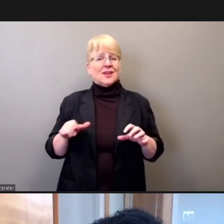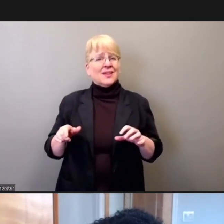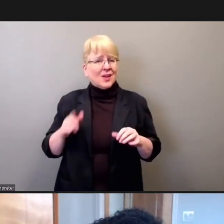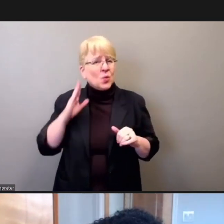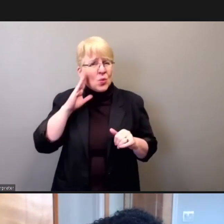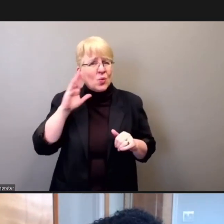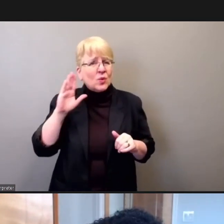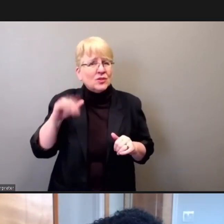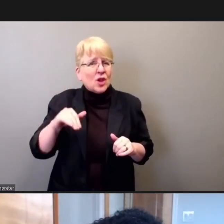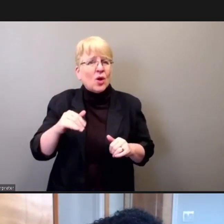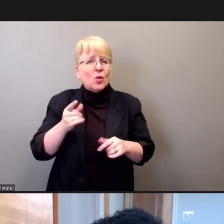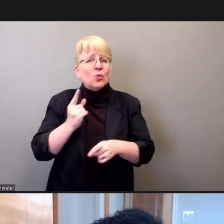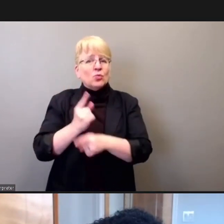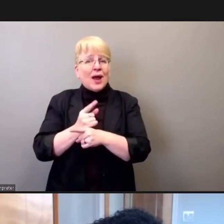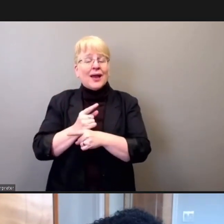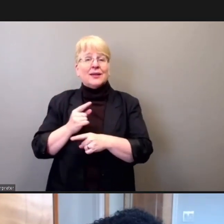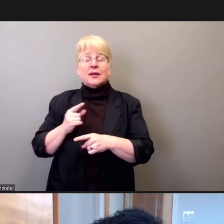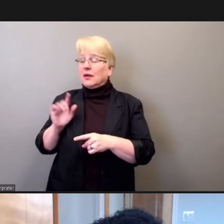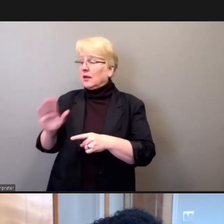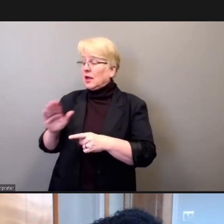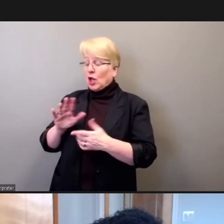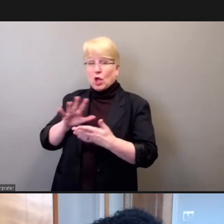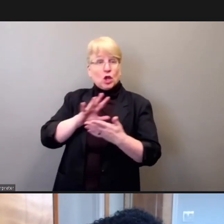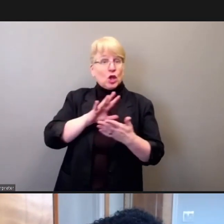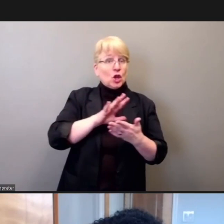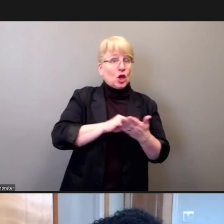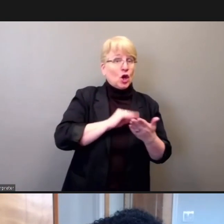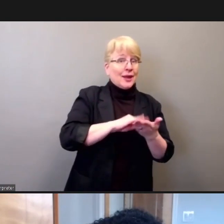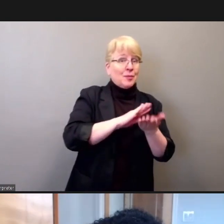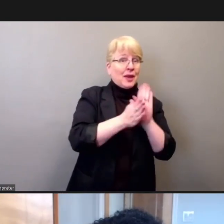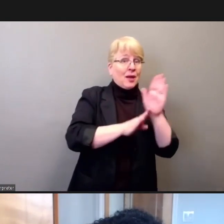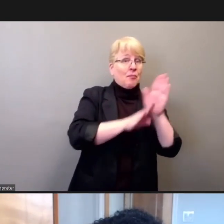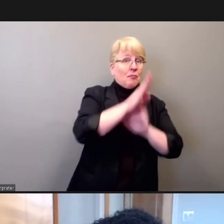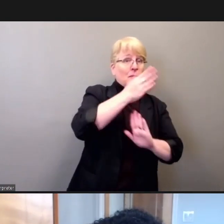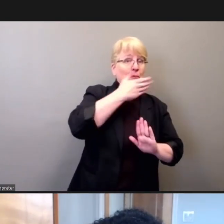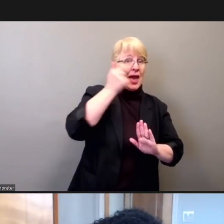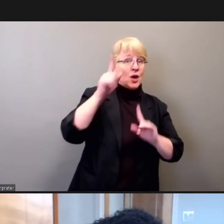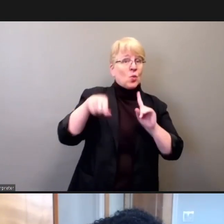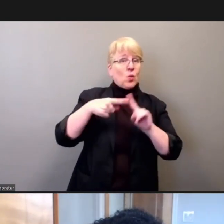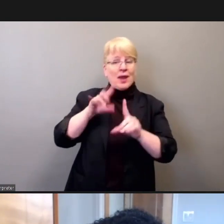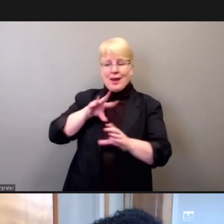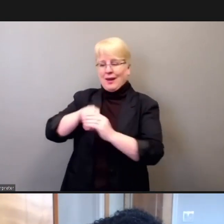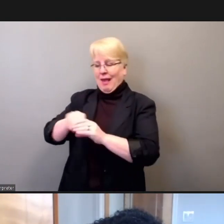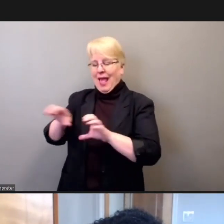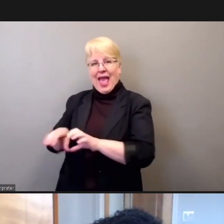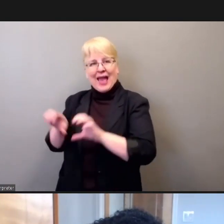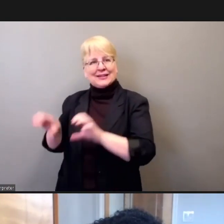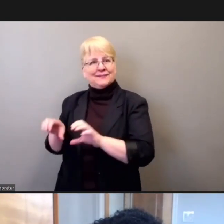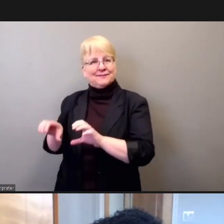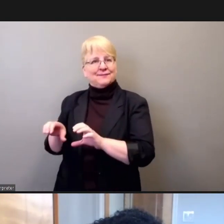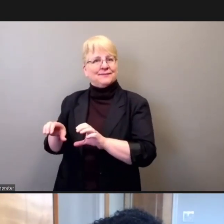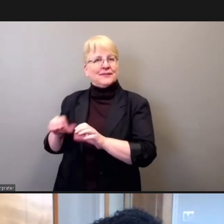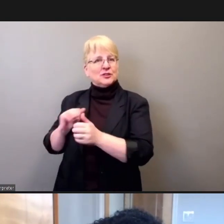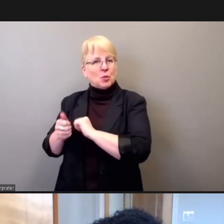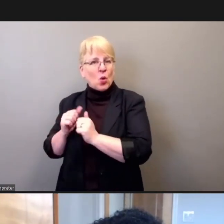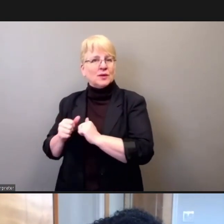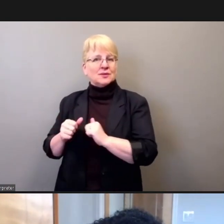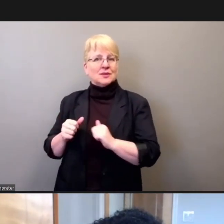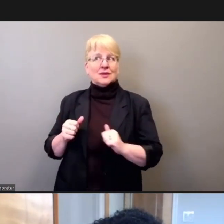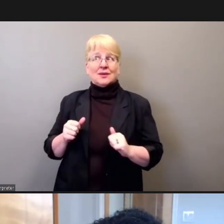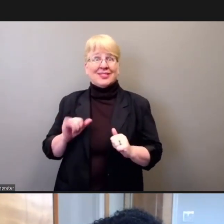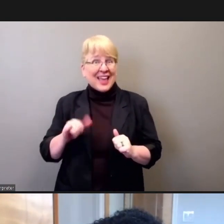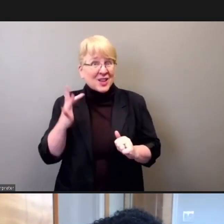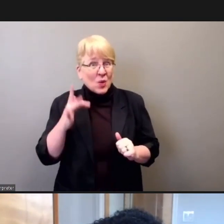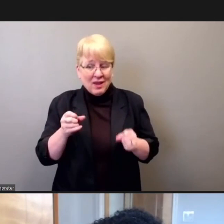terms of your acuity issues in learning, are productive. And we want kids to have physical fitness, which is why we've been allowing the